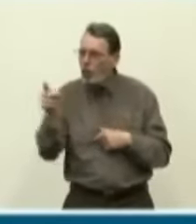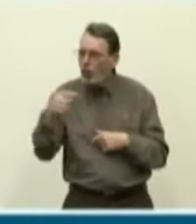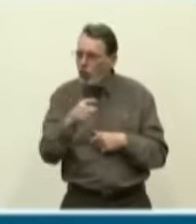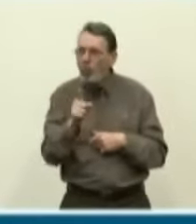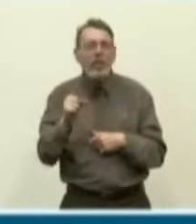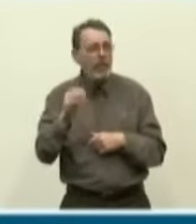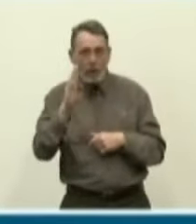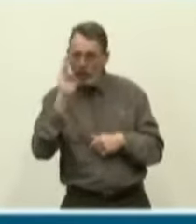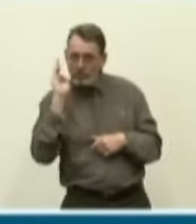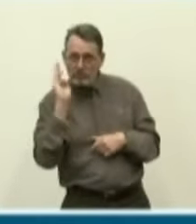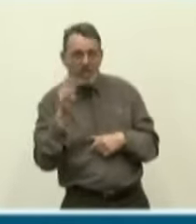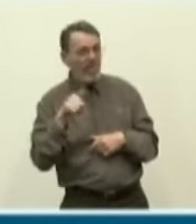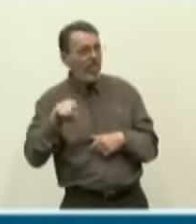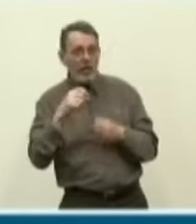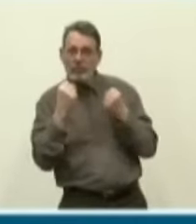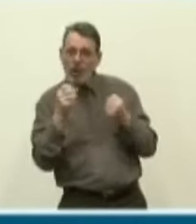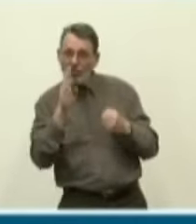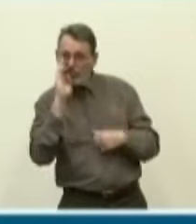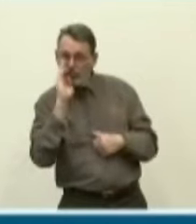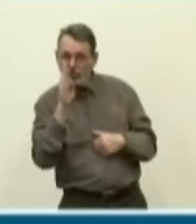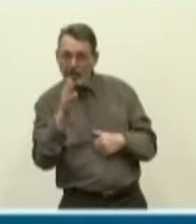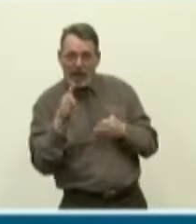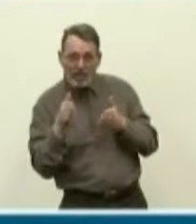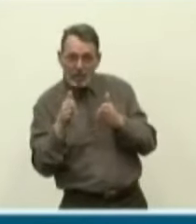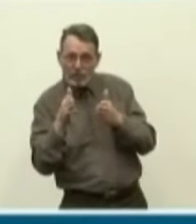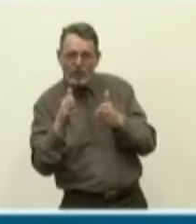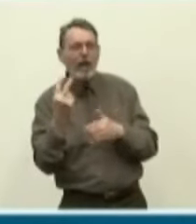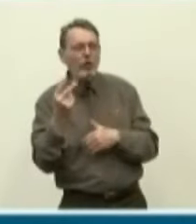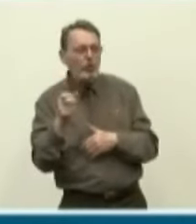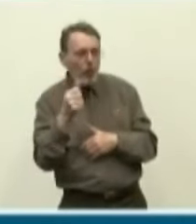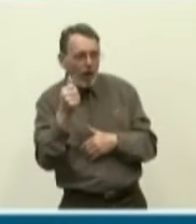straight down the street, and then there were two other